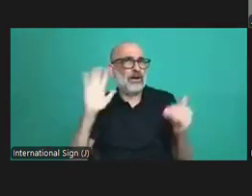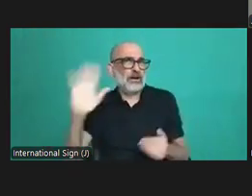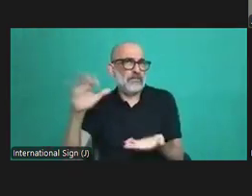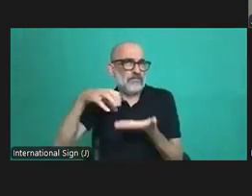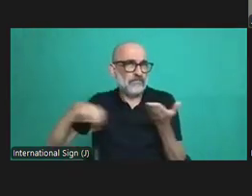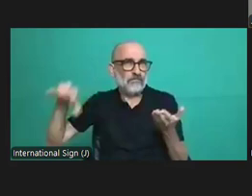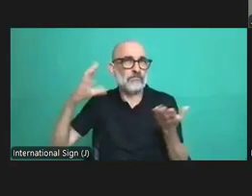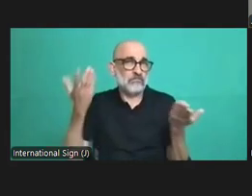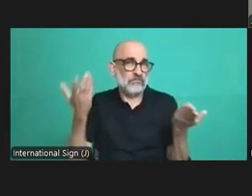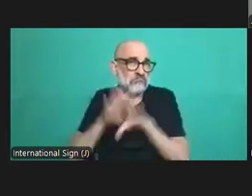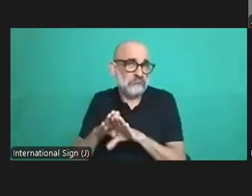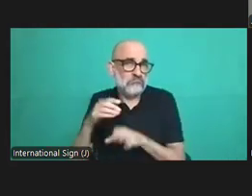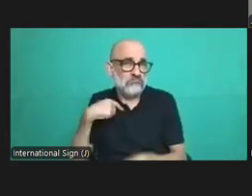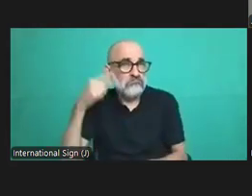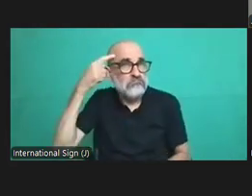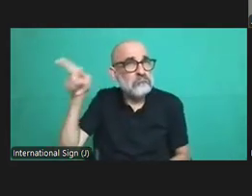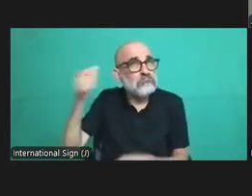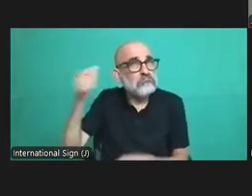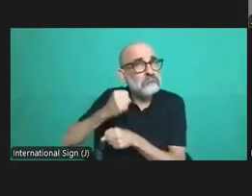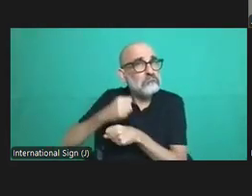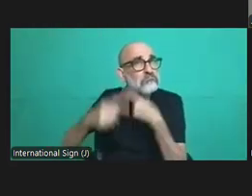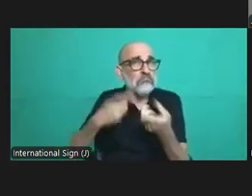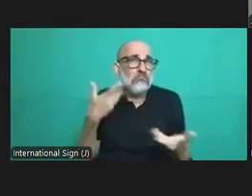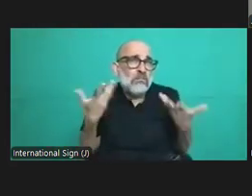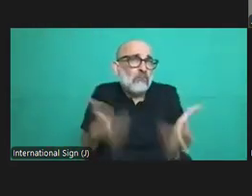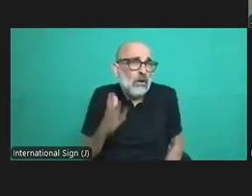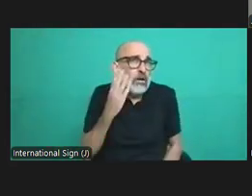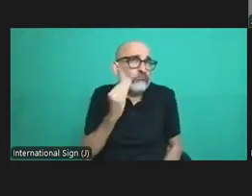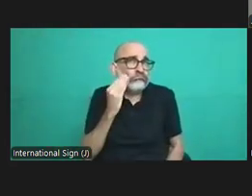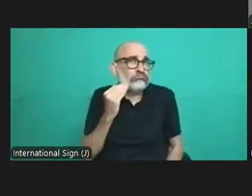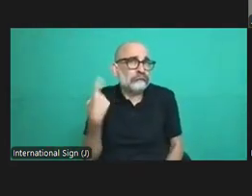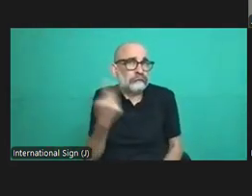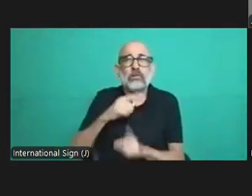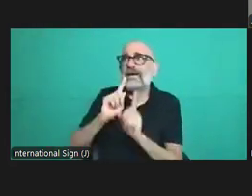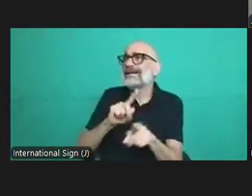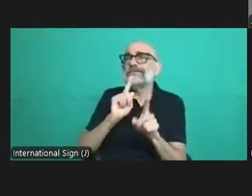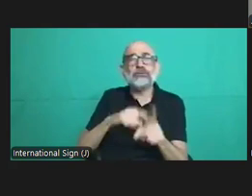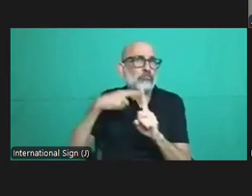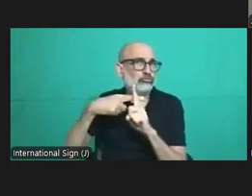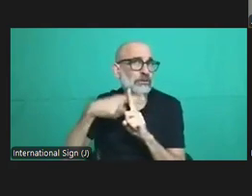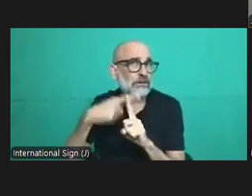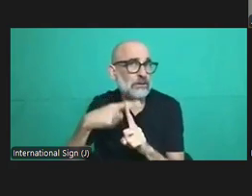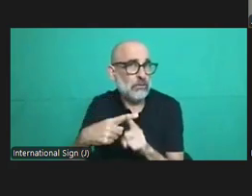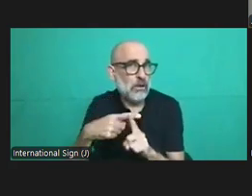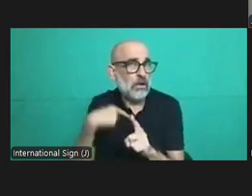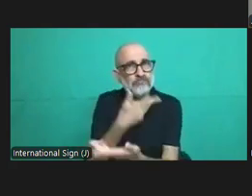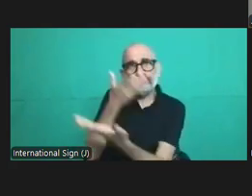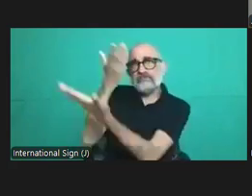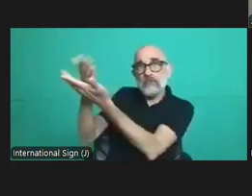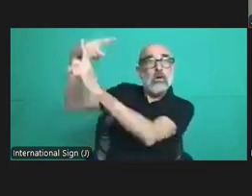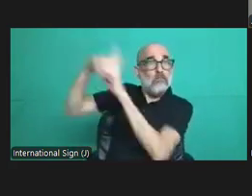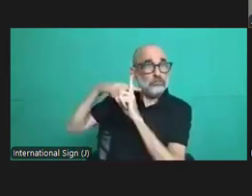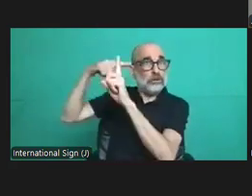I could leave it there. Okay. I don't know if Thank you, Dr. Polanco. Yes, I think it was a very